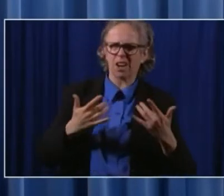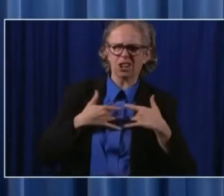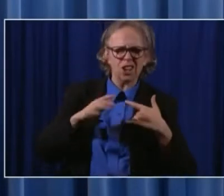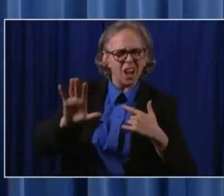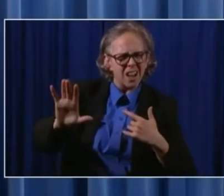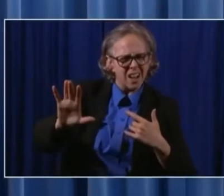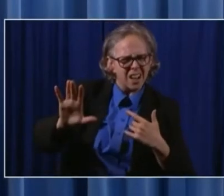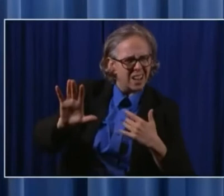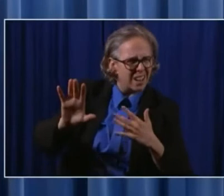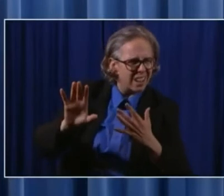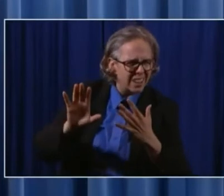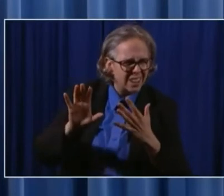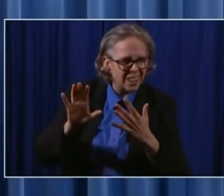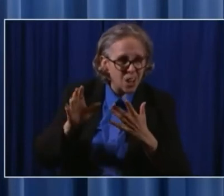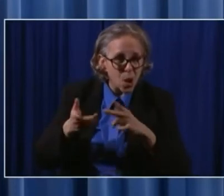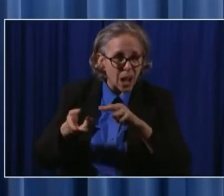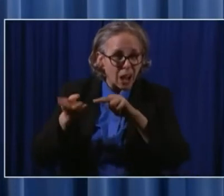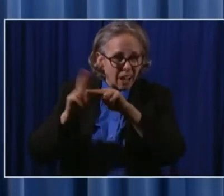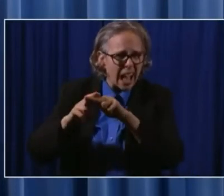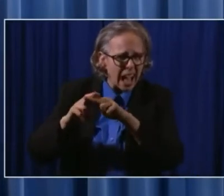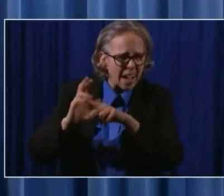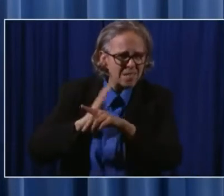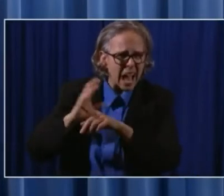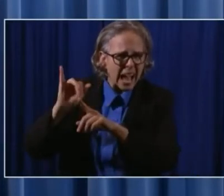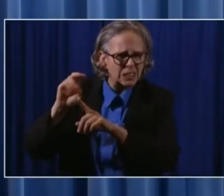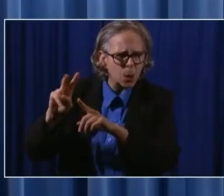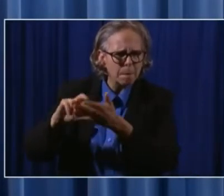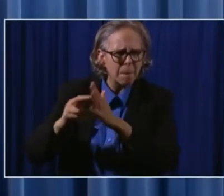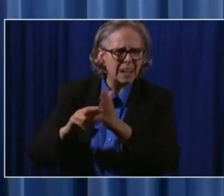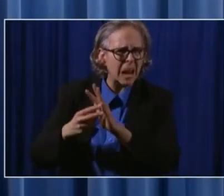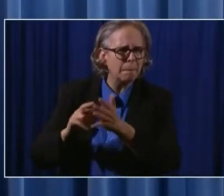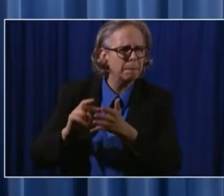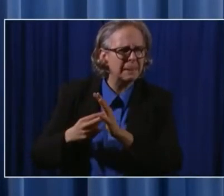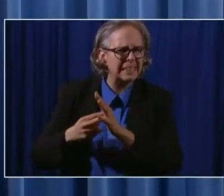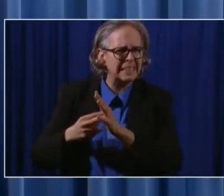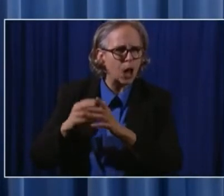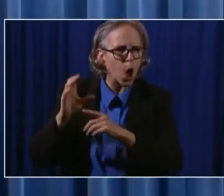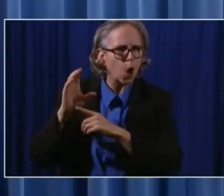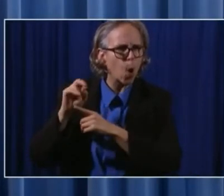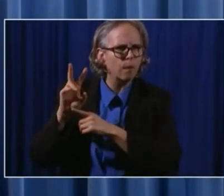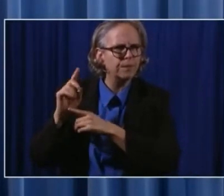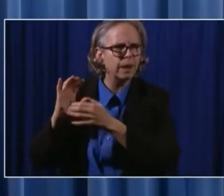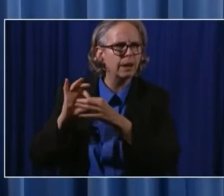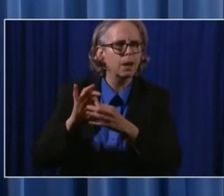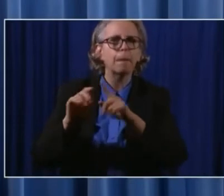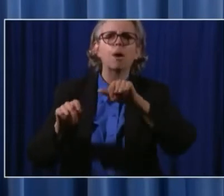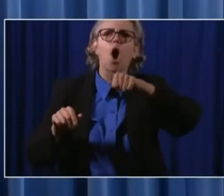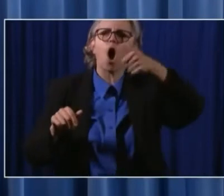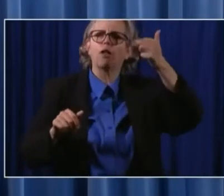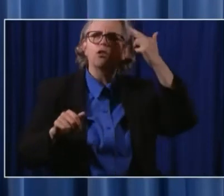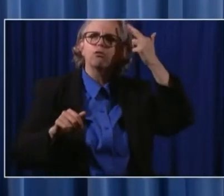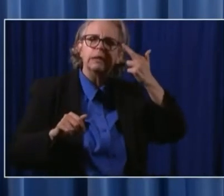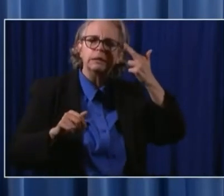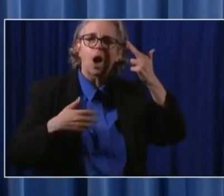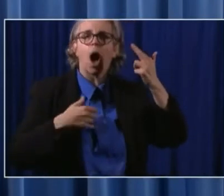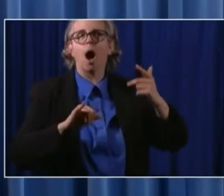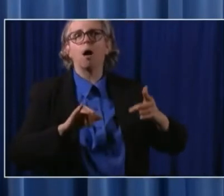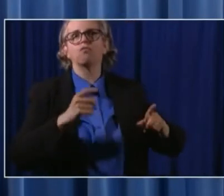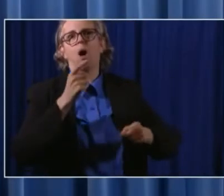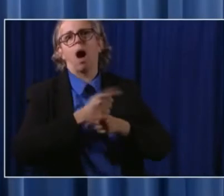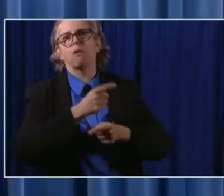reasons other than COVID. So we want to allow for that. Beginning with tomorrow's map, this indicator will trigger if ICU capacity for a